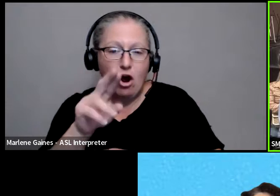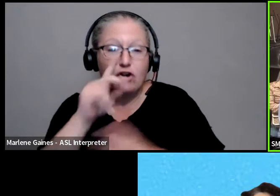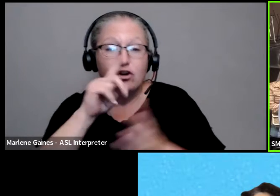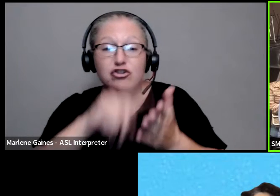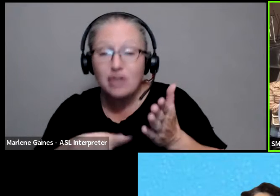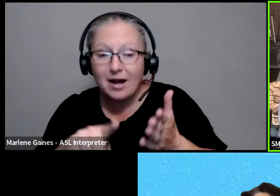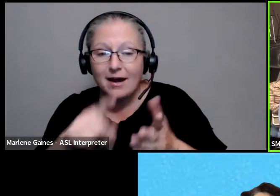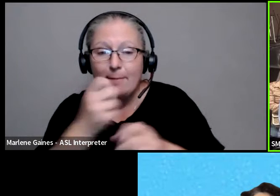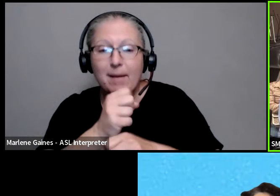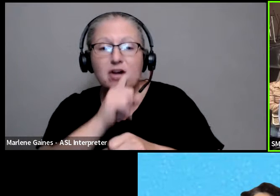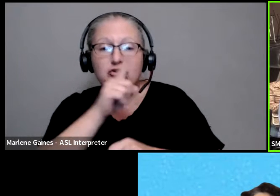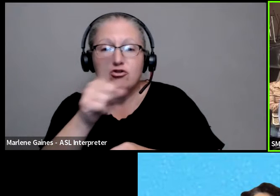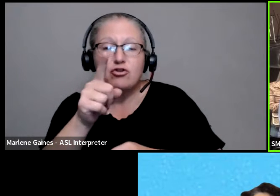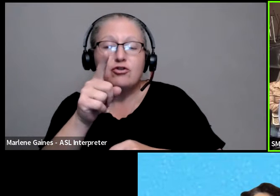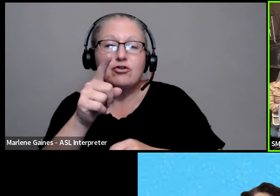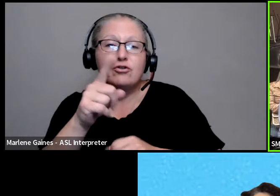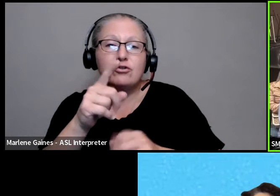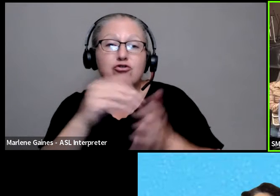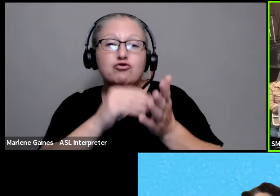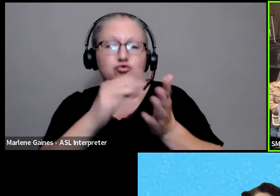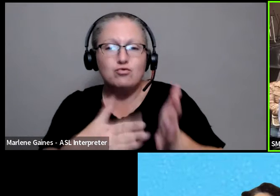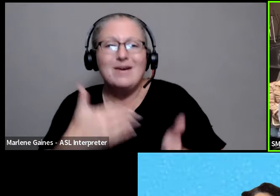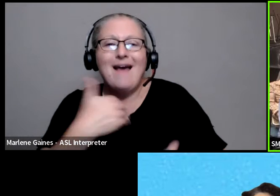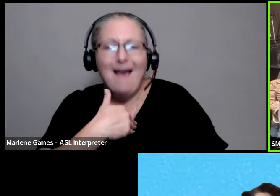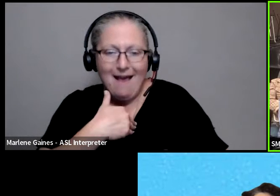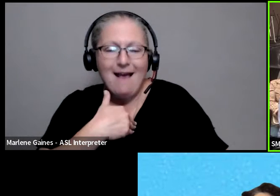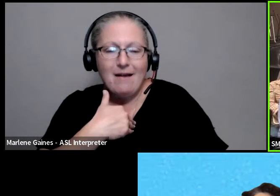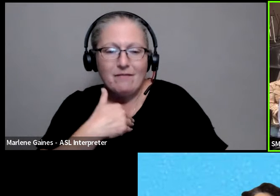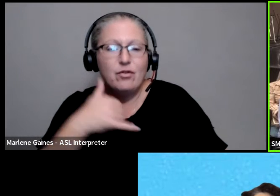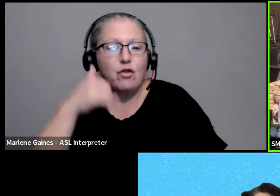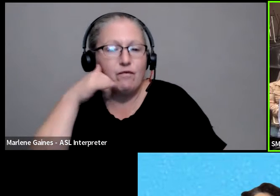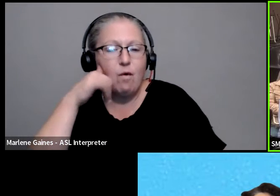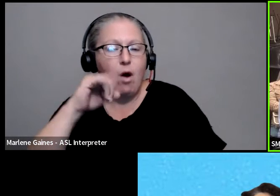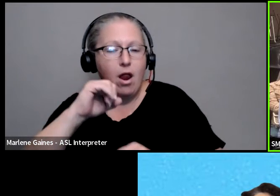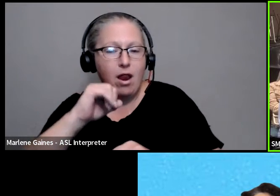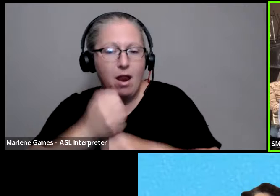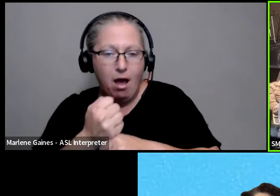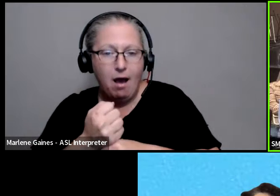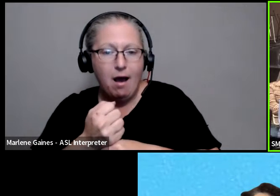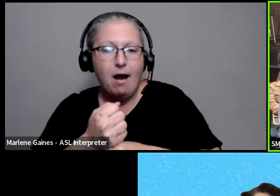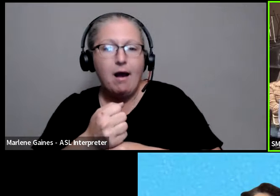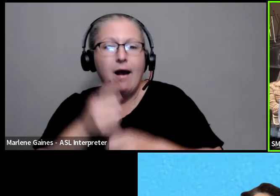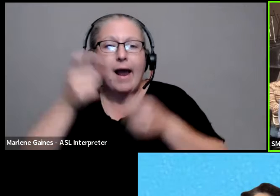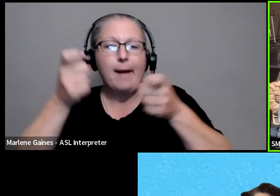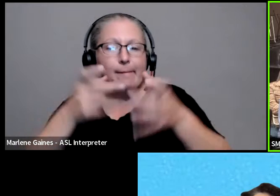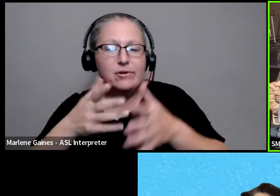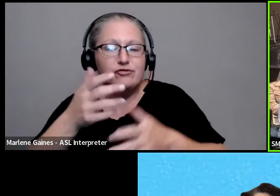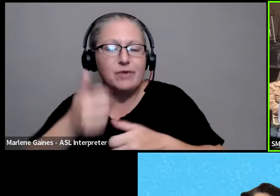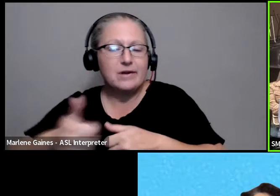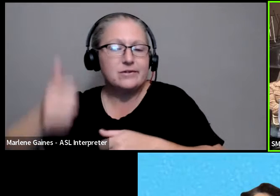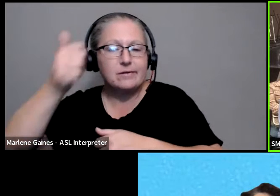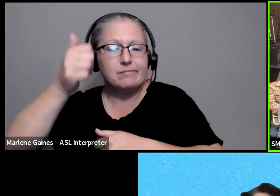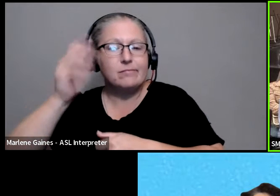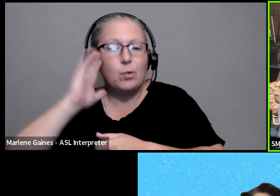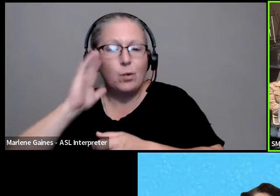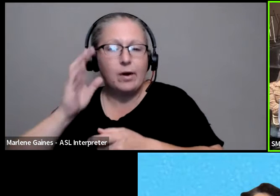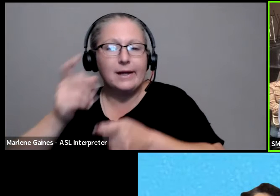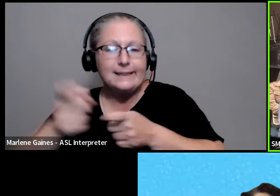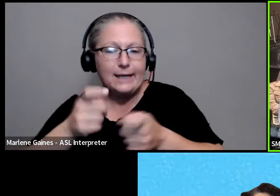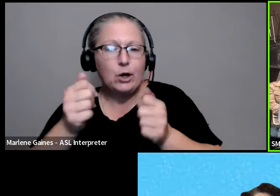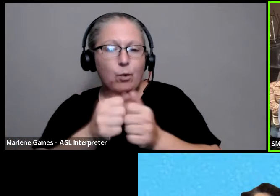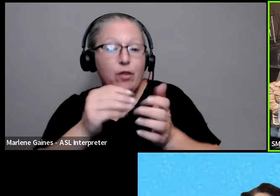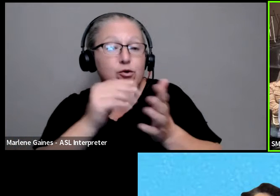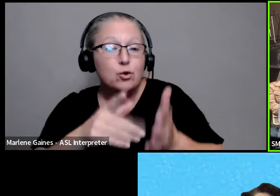that students have it, their phone is locked up. Administration will deal with, you know, students who might